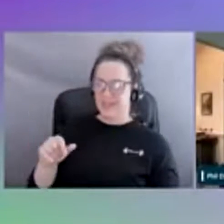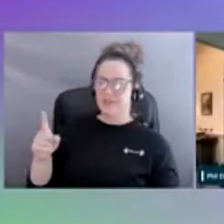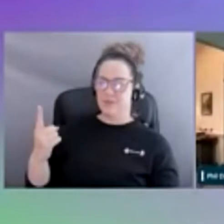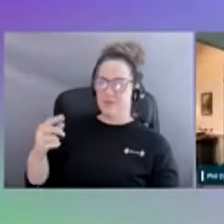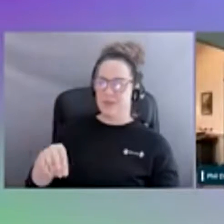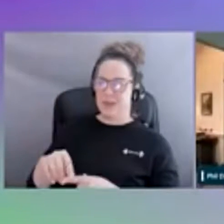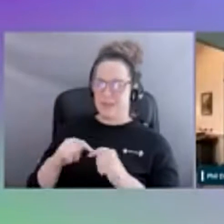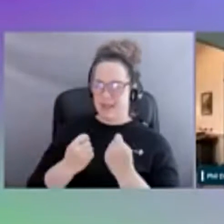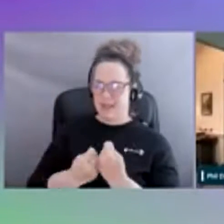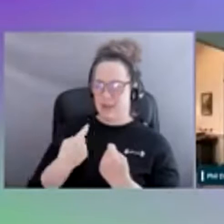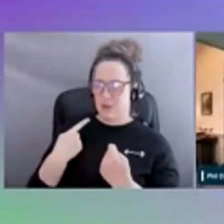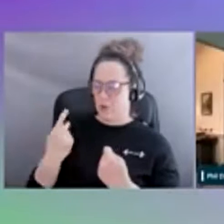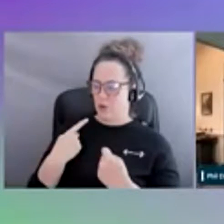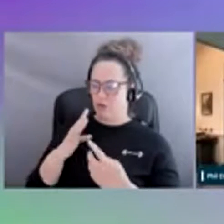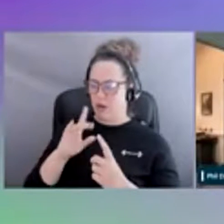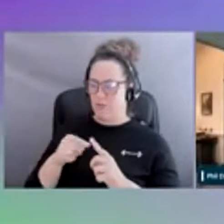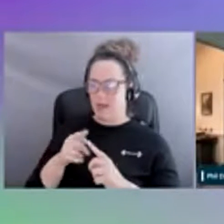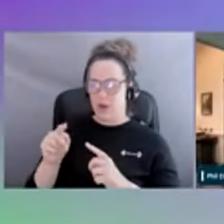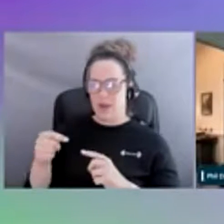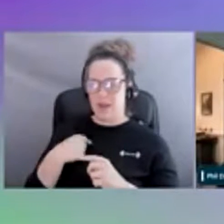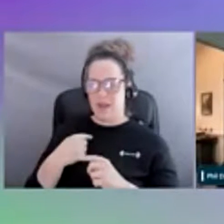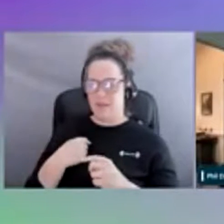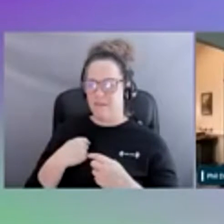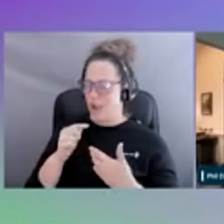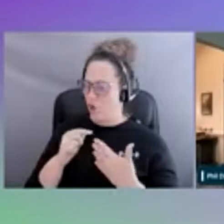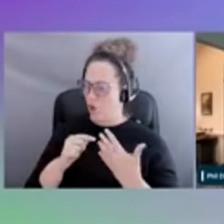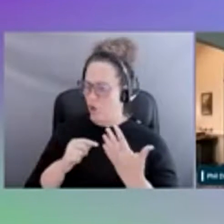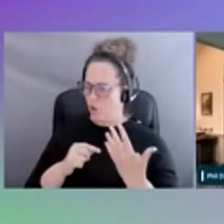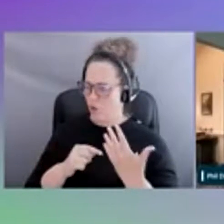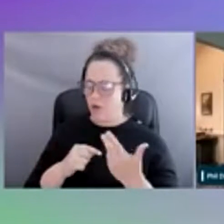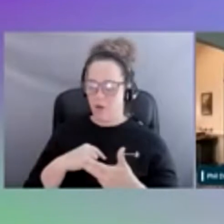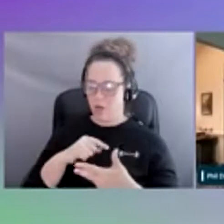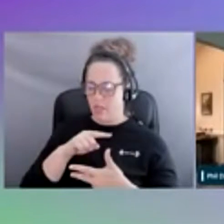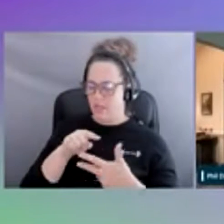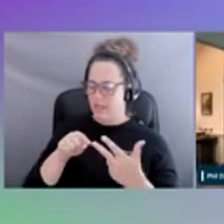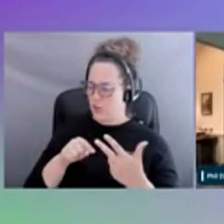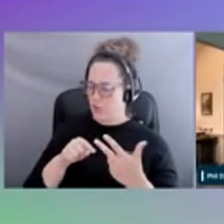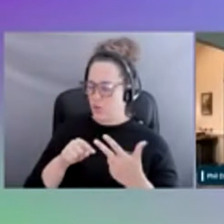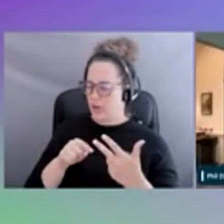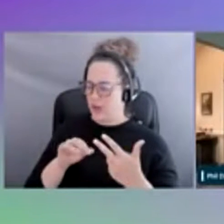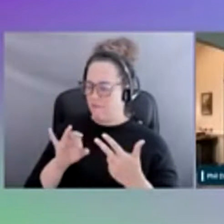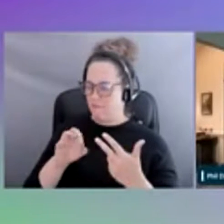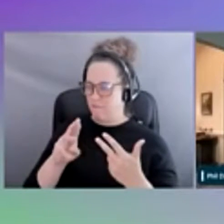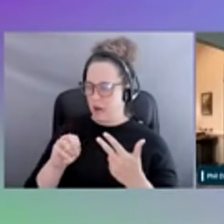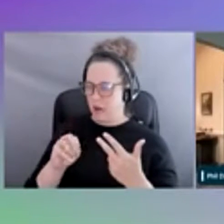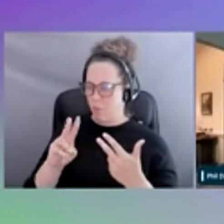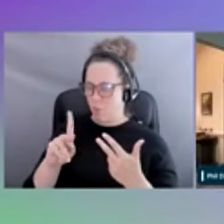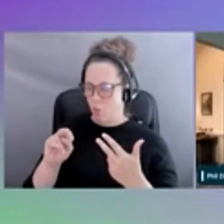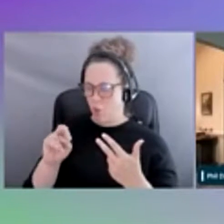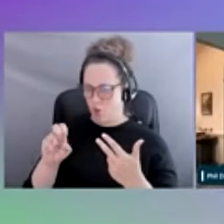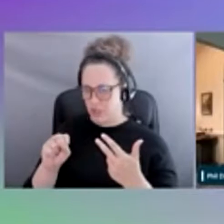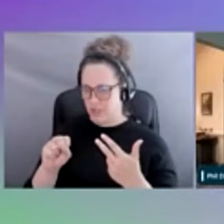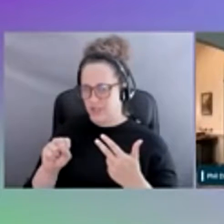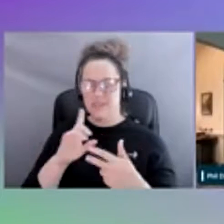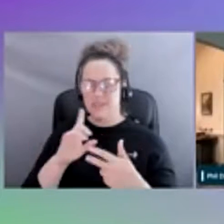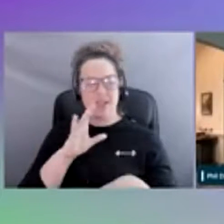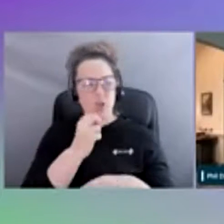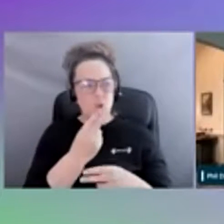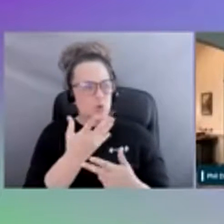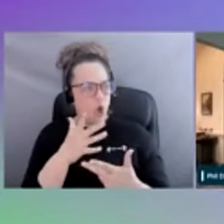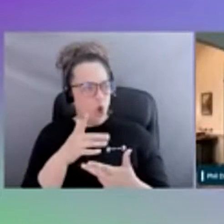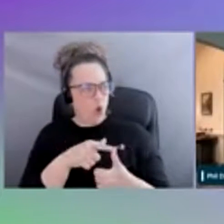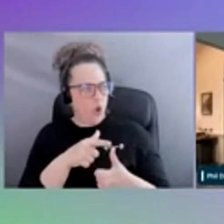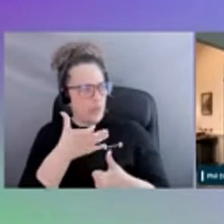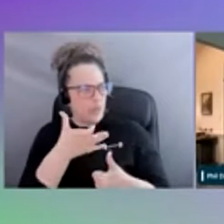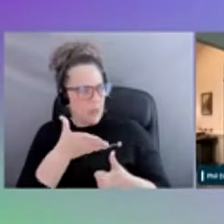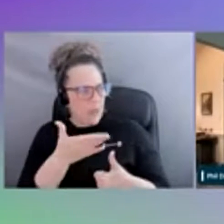talking about it, and I was like, if I run through all of these 3 frameworks, it's too confusing. And she said, no, Laila, you use the one that's already there. That's what